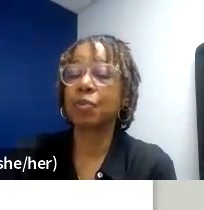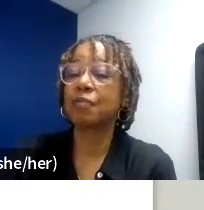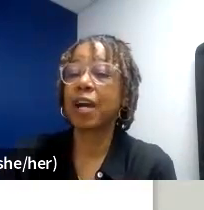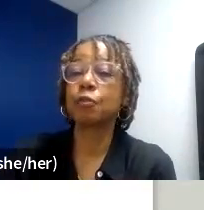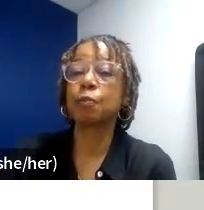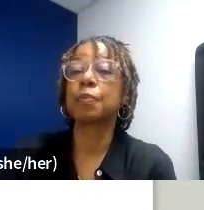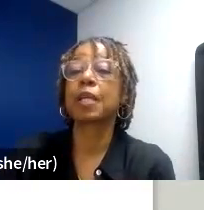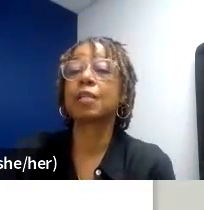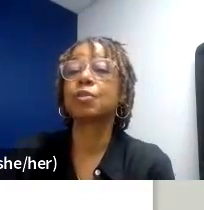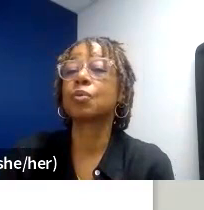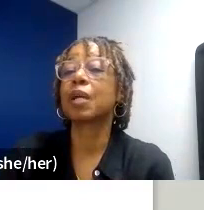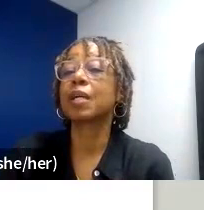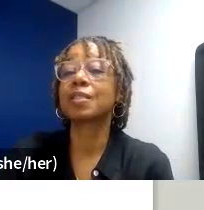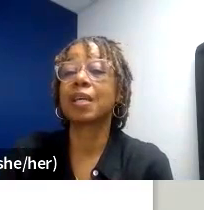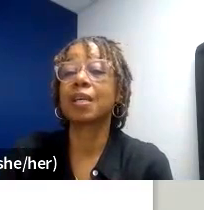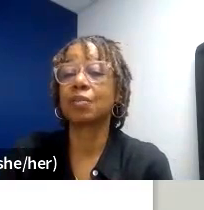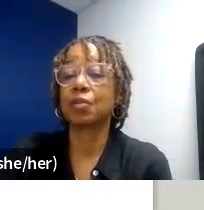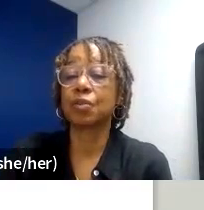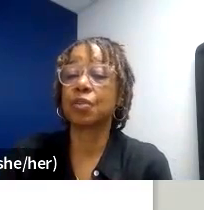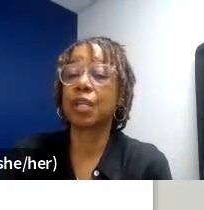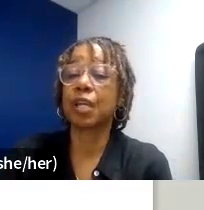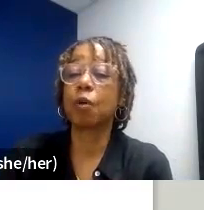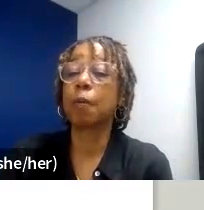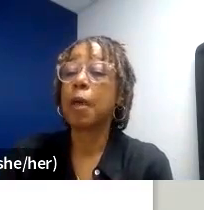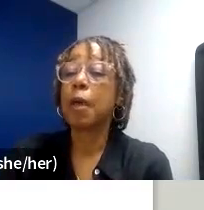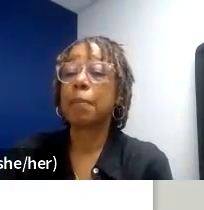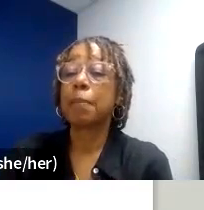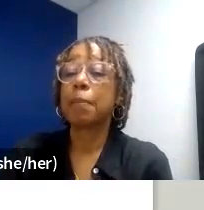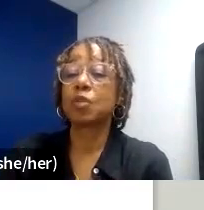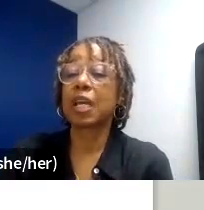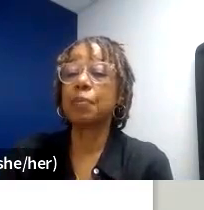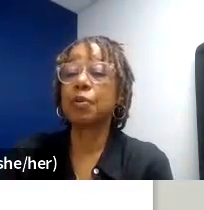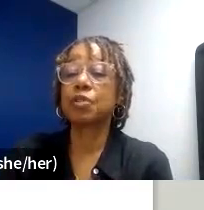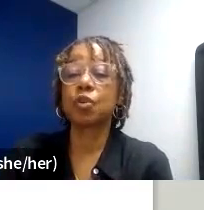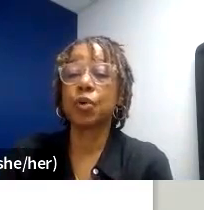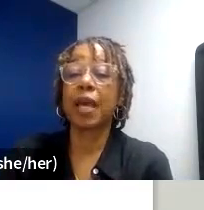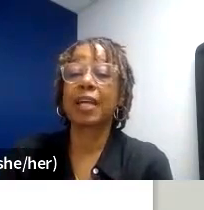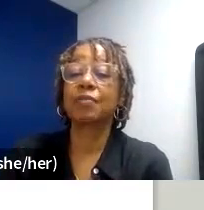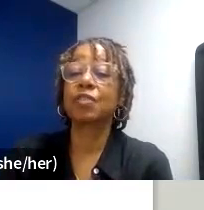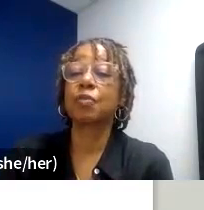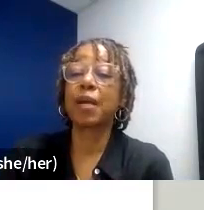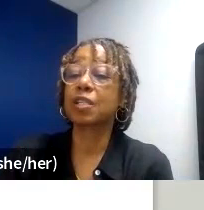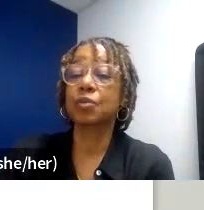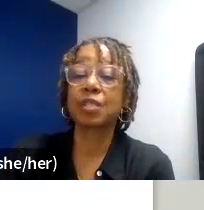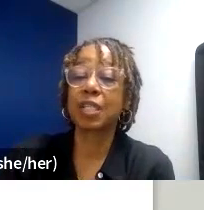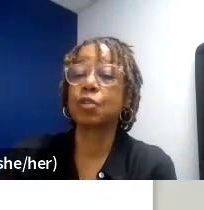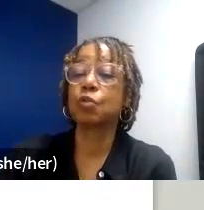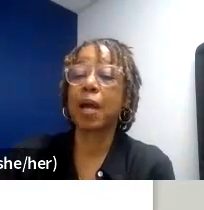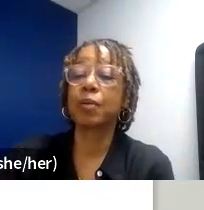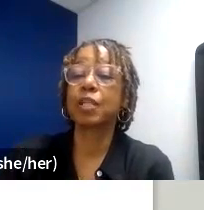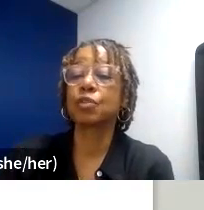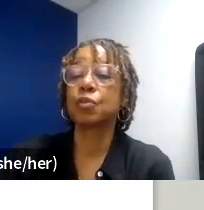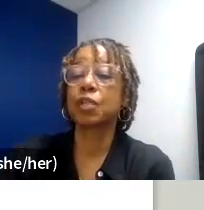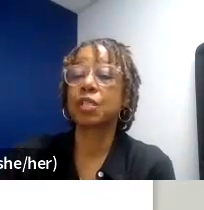I really value people, and I don't like to say their name wrong. But Gabriel is a queer activist from Mexico City